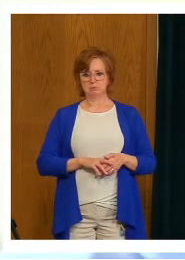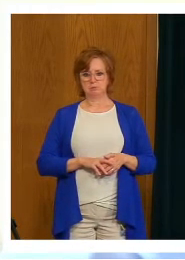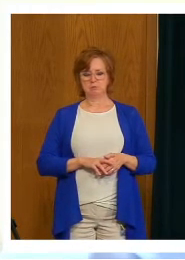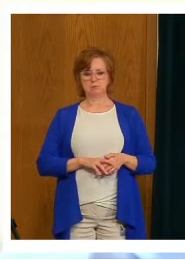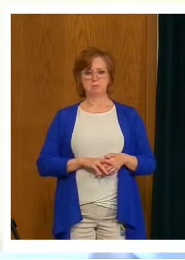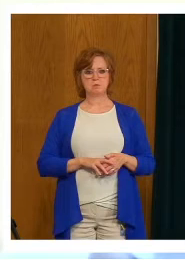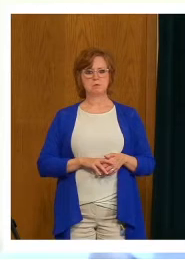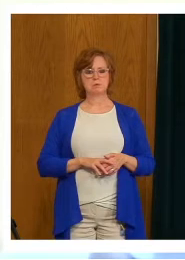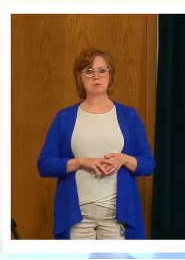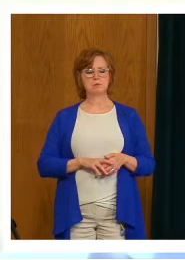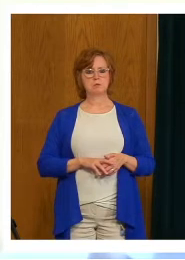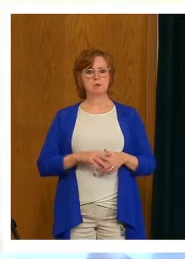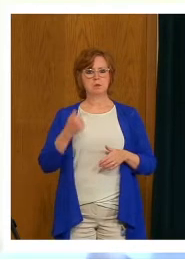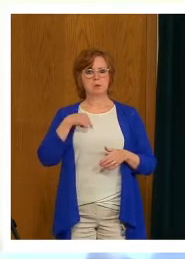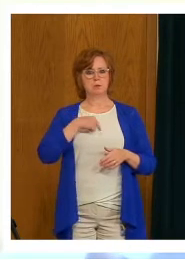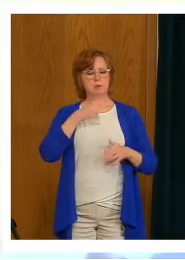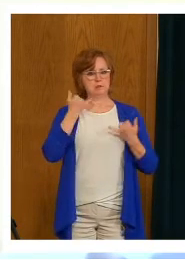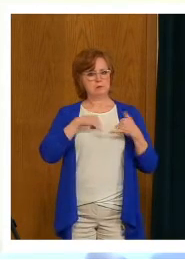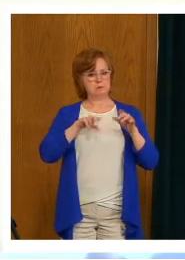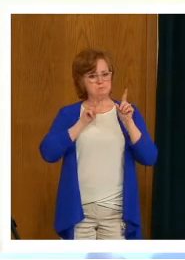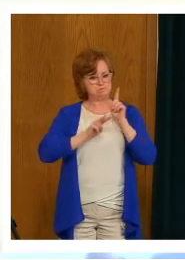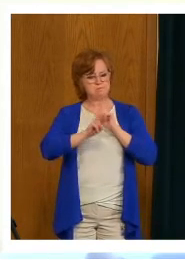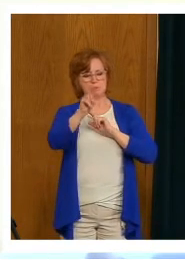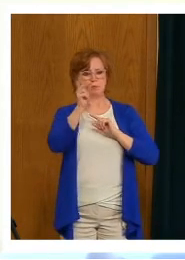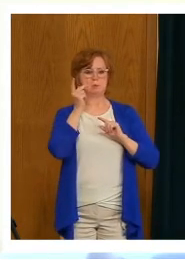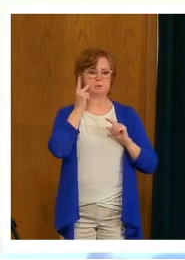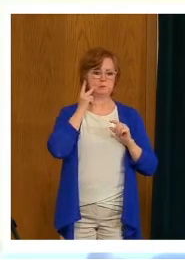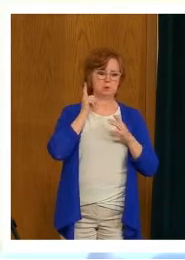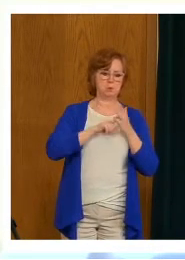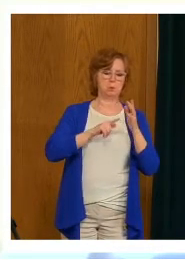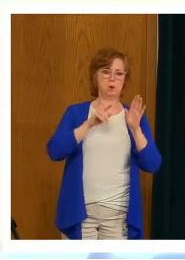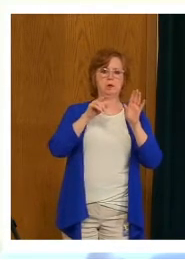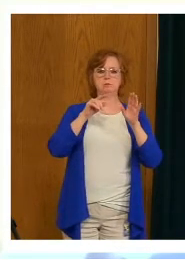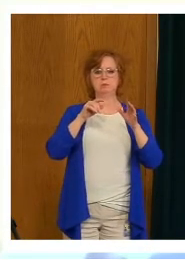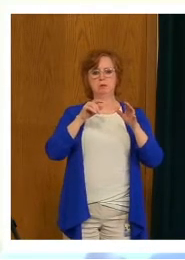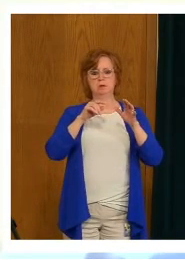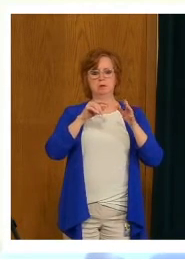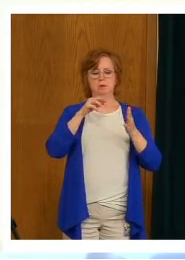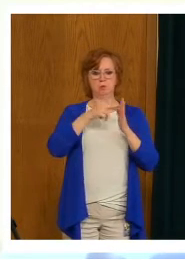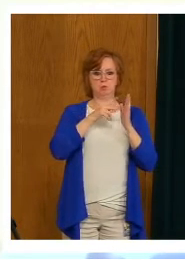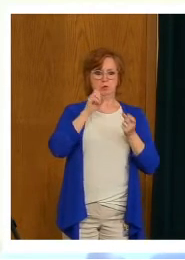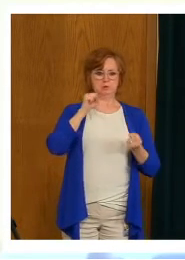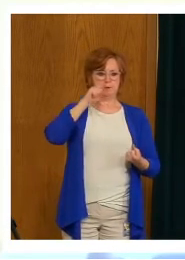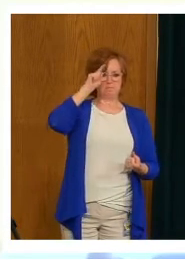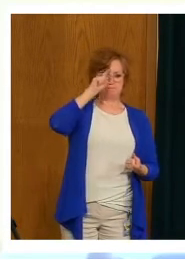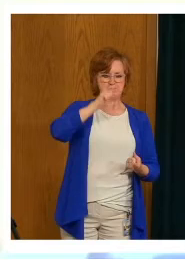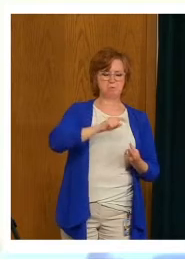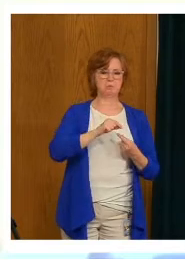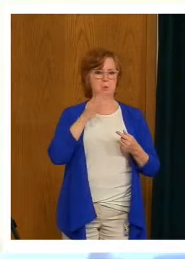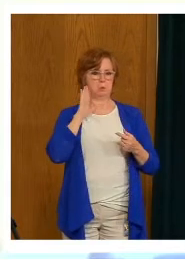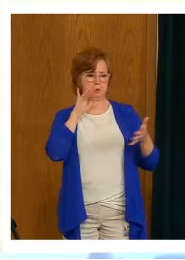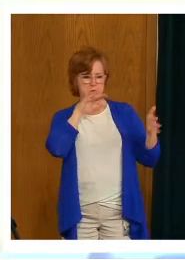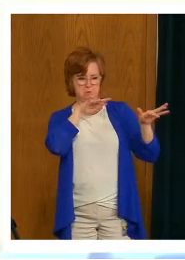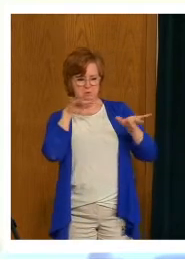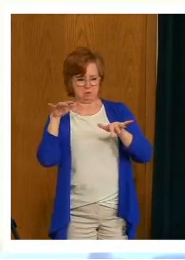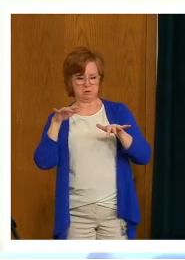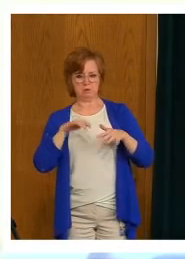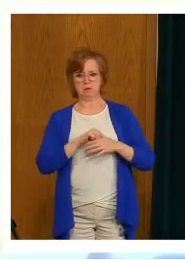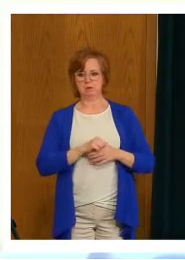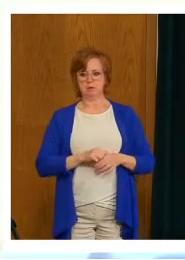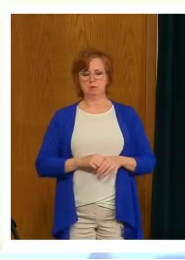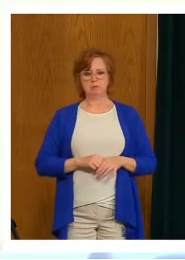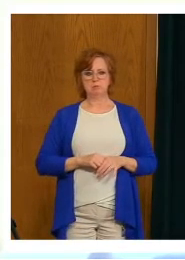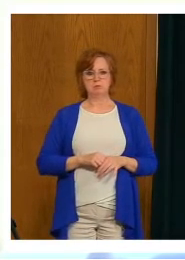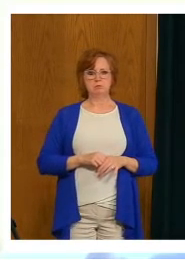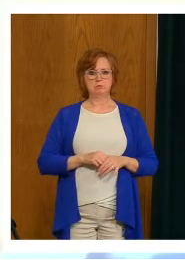measures we can safely remove, and that's part of the 3-step reopening program. And then finally over the summer, how large can our